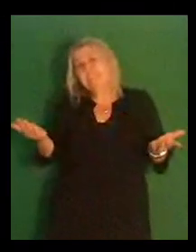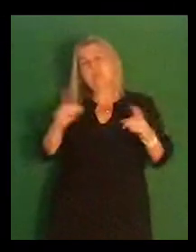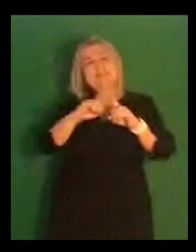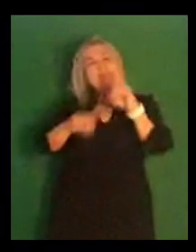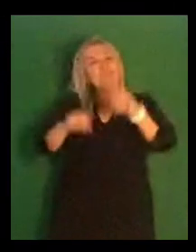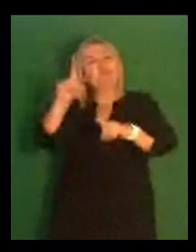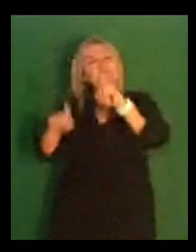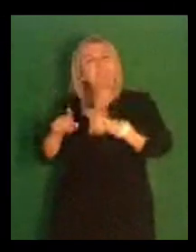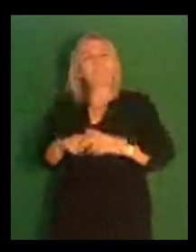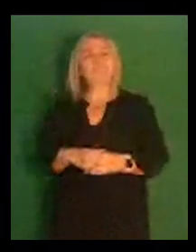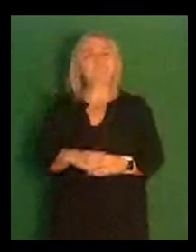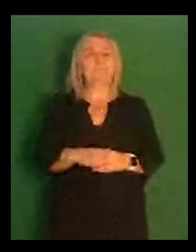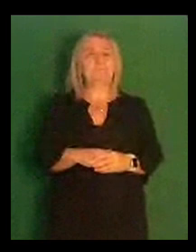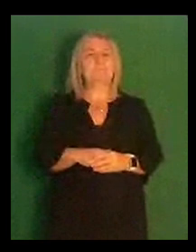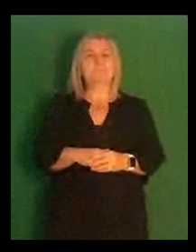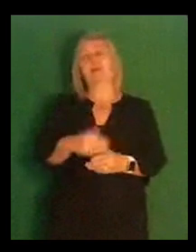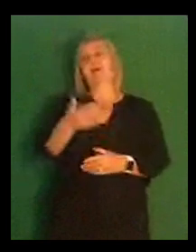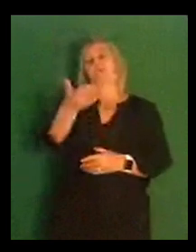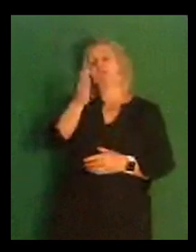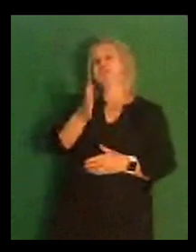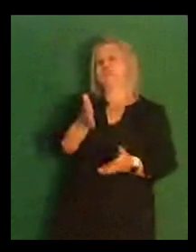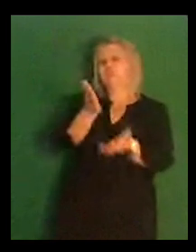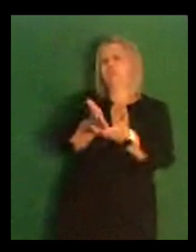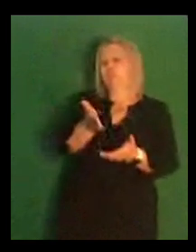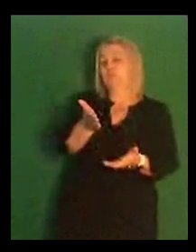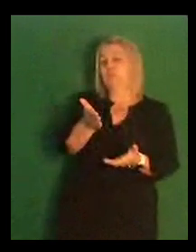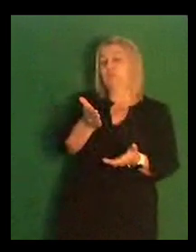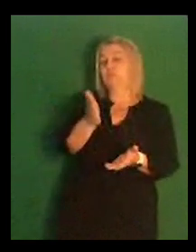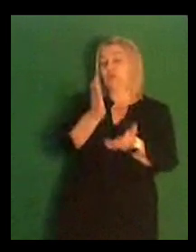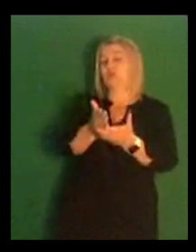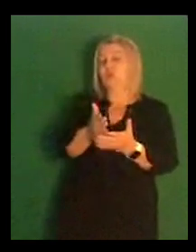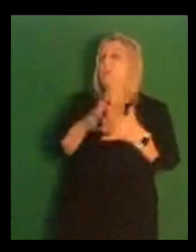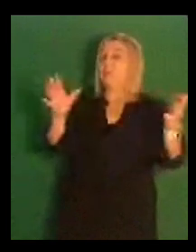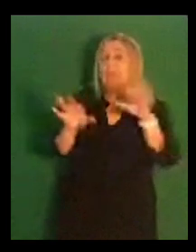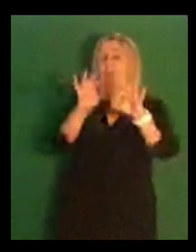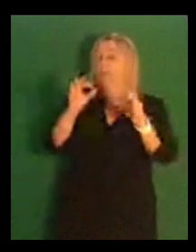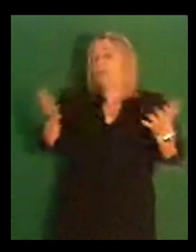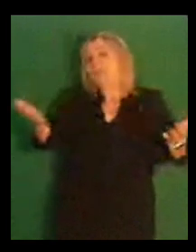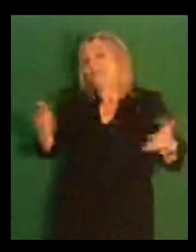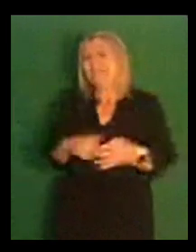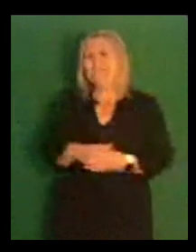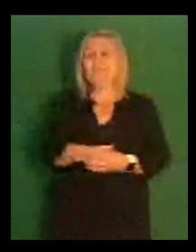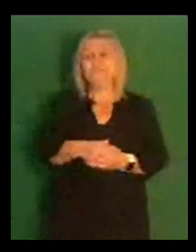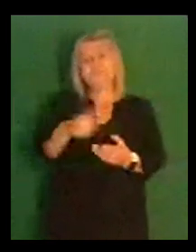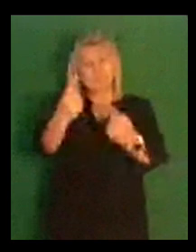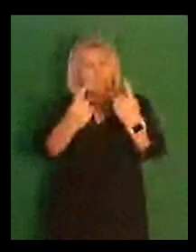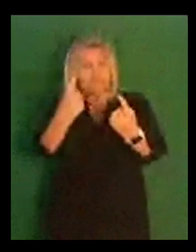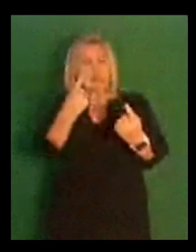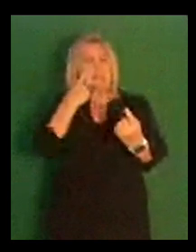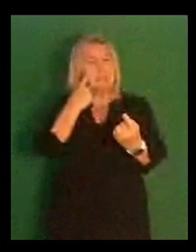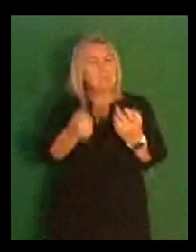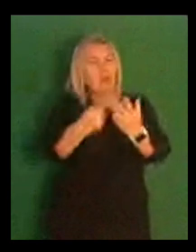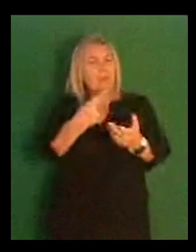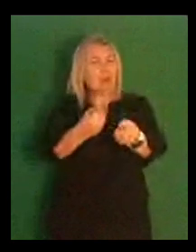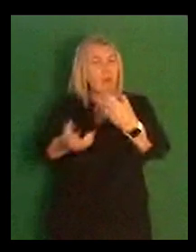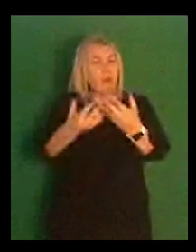It's the million-dollar question in a way, isn't it? Would anybody else like to respond to that, about what they see as the future for how we begin to reconvene